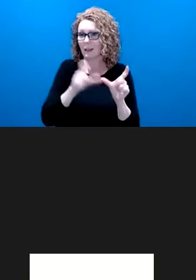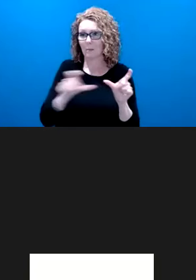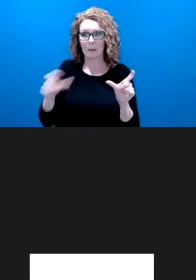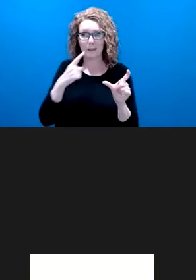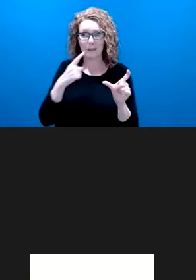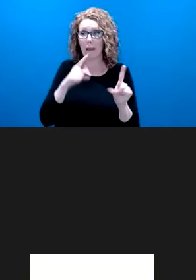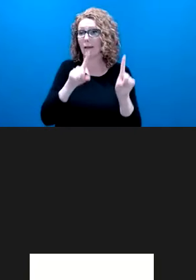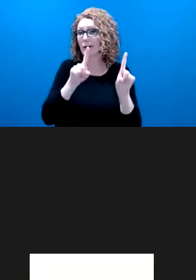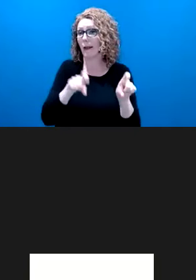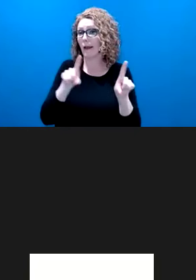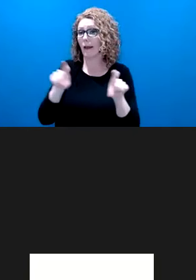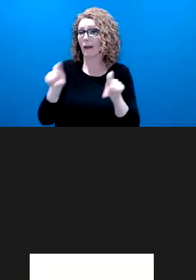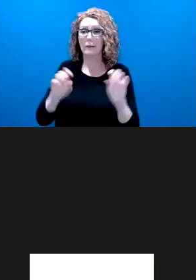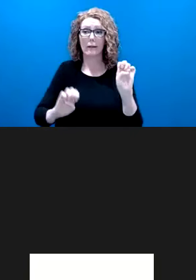to